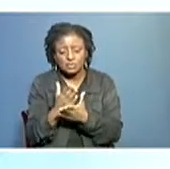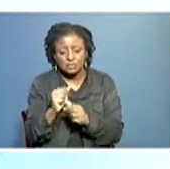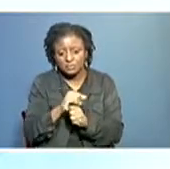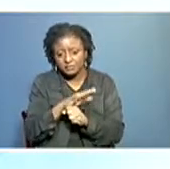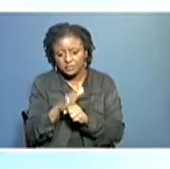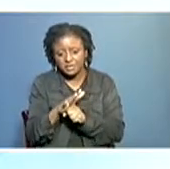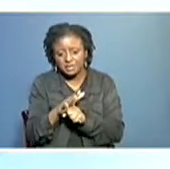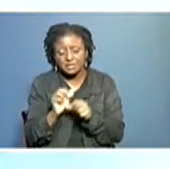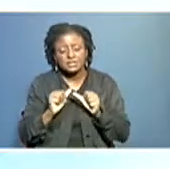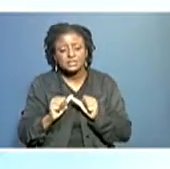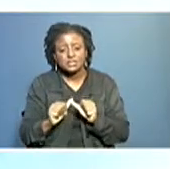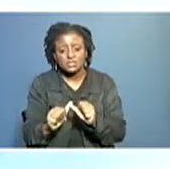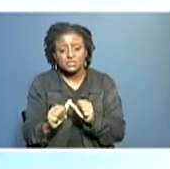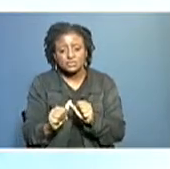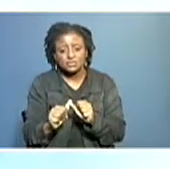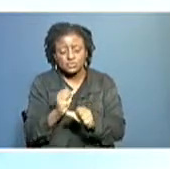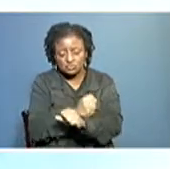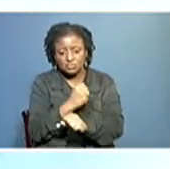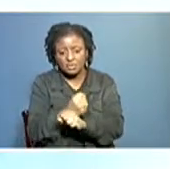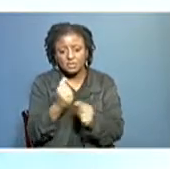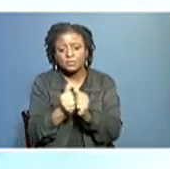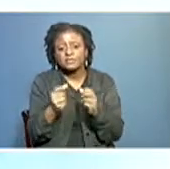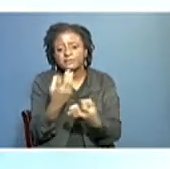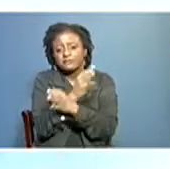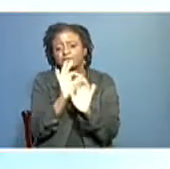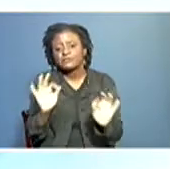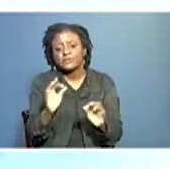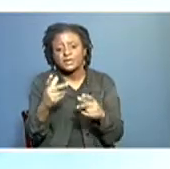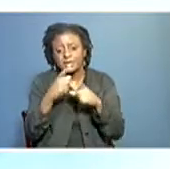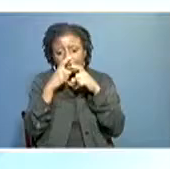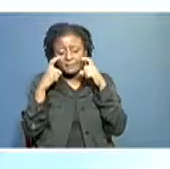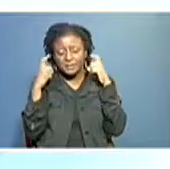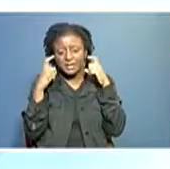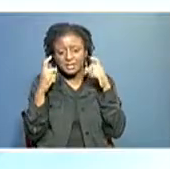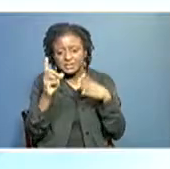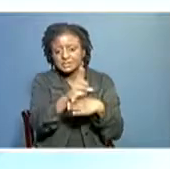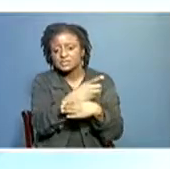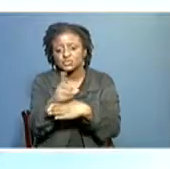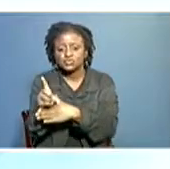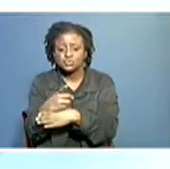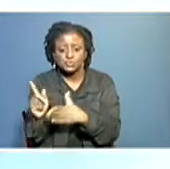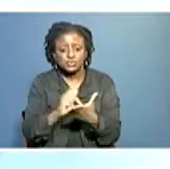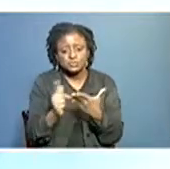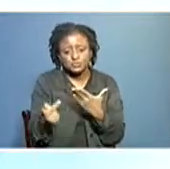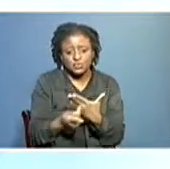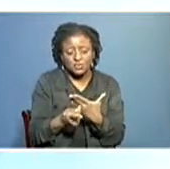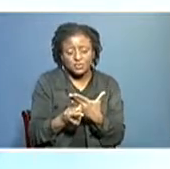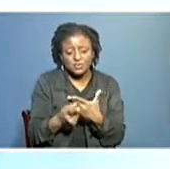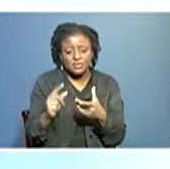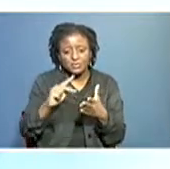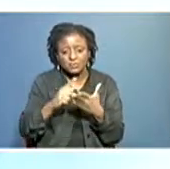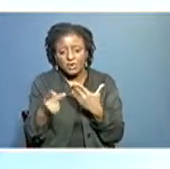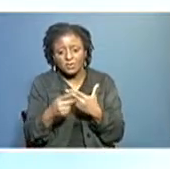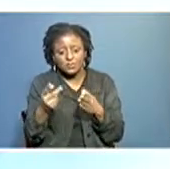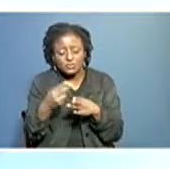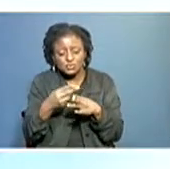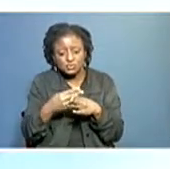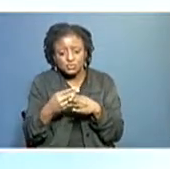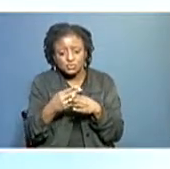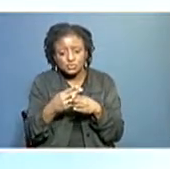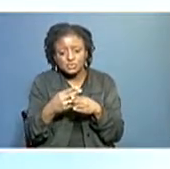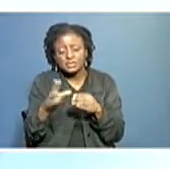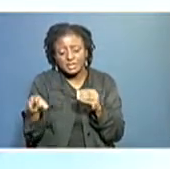meantime, continuing in earnest with a free mask distribution program. In fact, the program will soon expand to Grand Bahama,